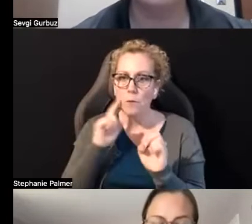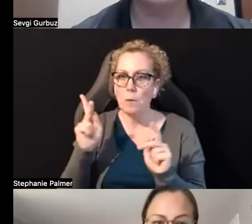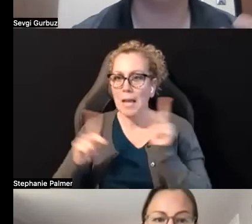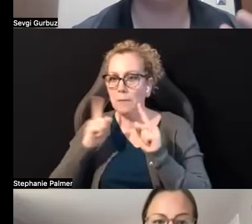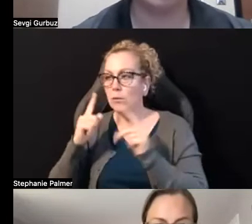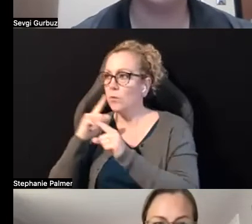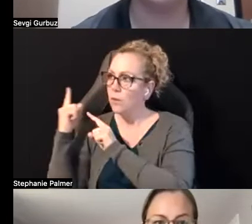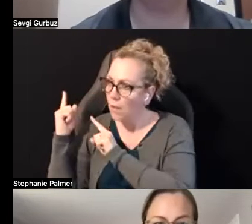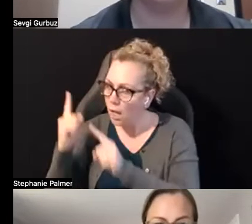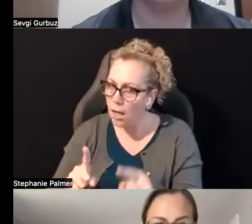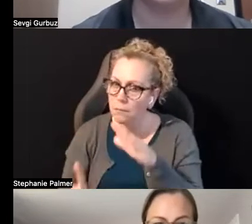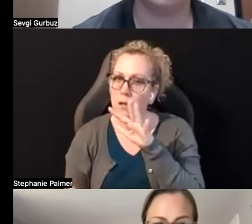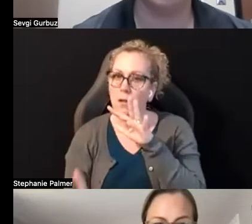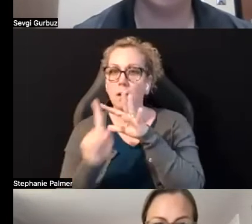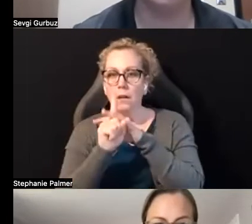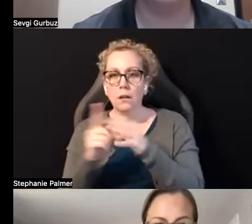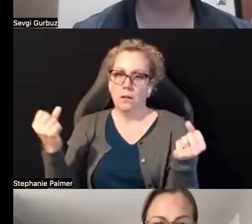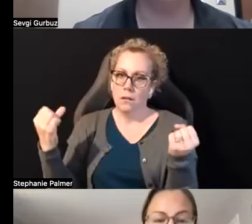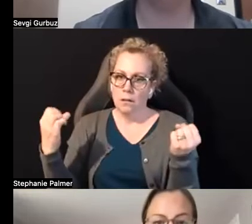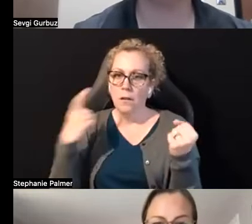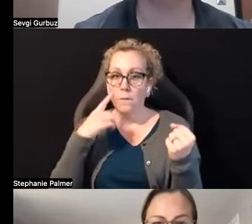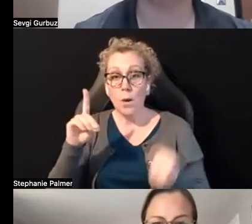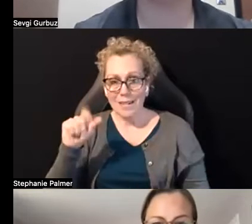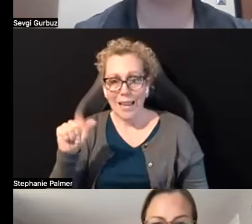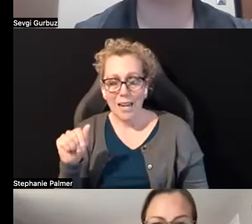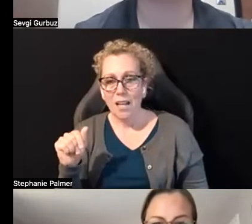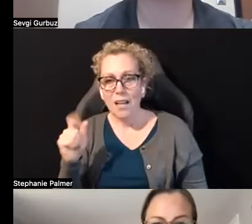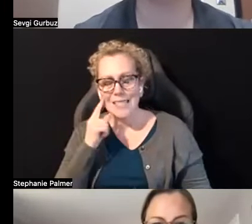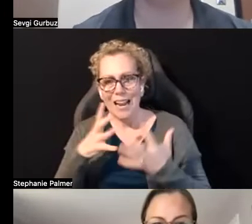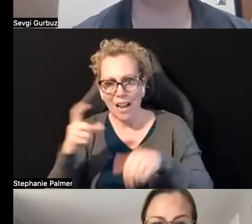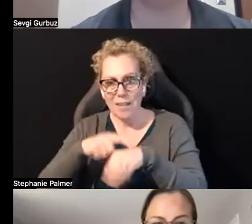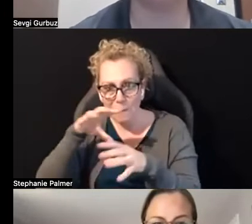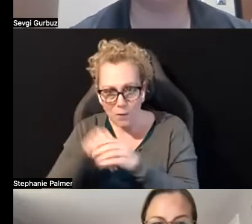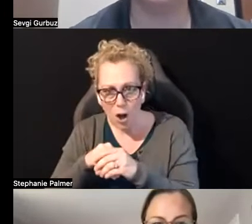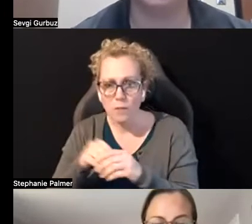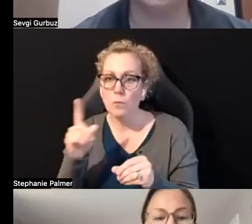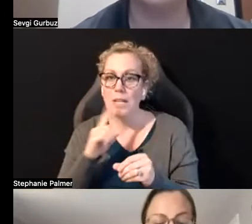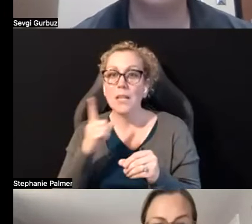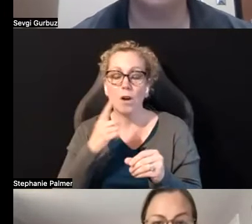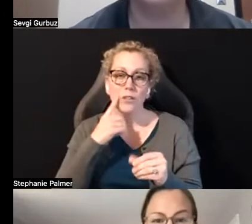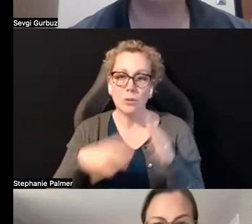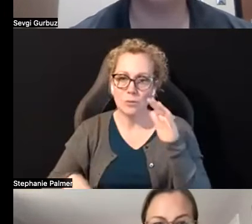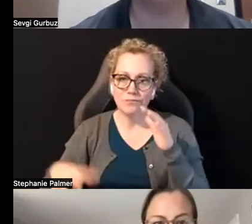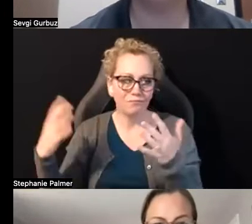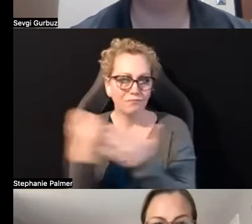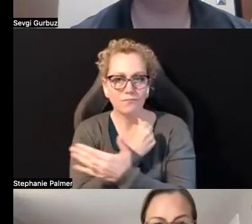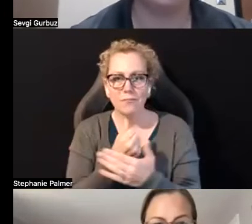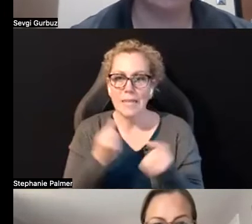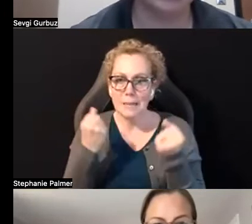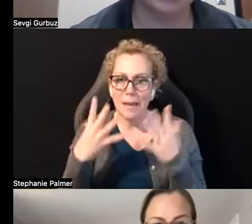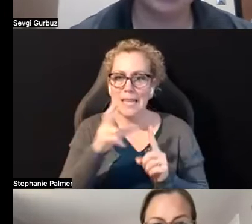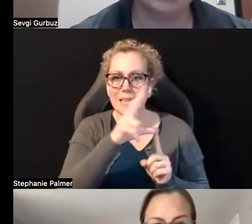in and spend time to give us data, we want to collect the data with as many sensors as we can, so we can